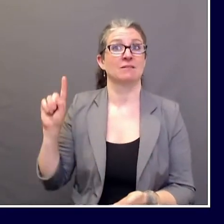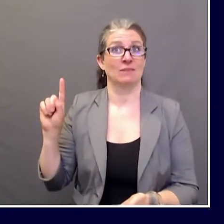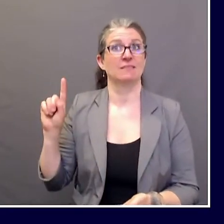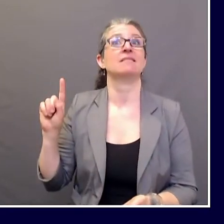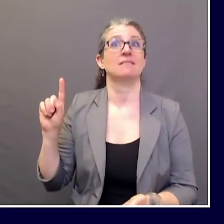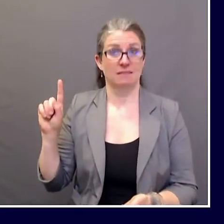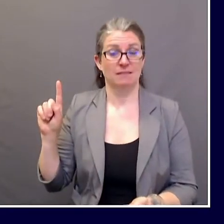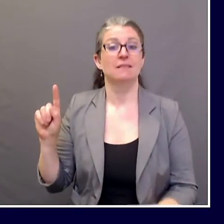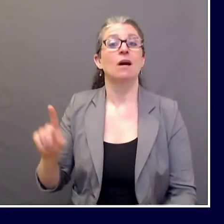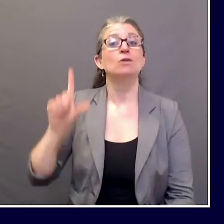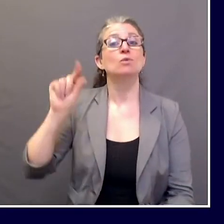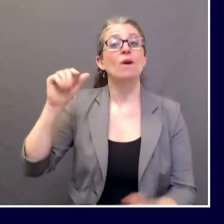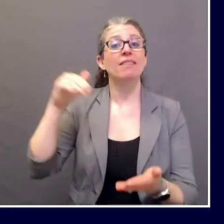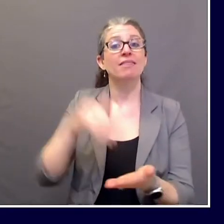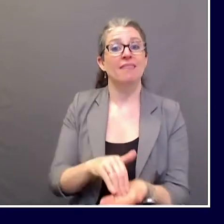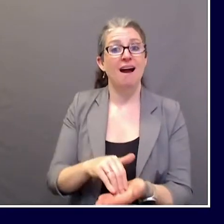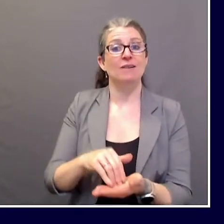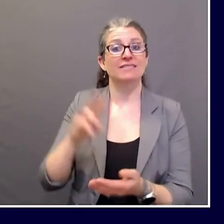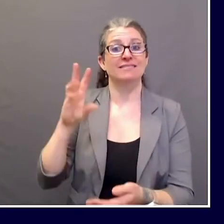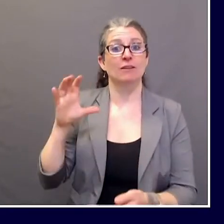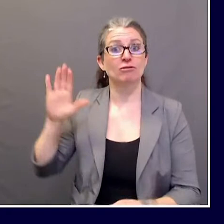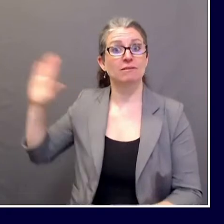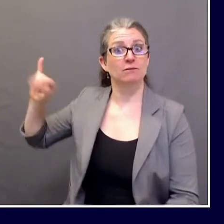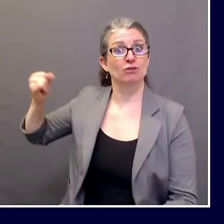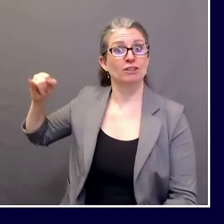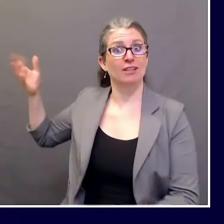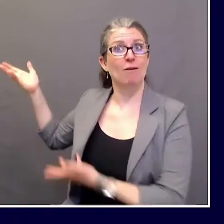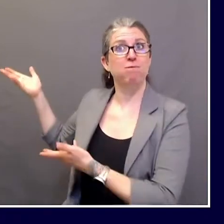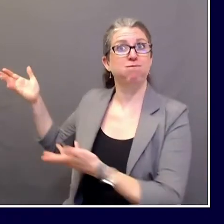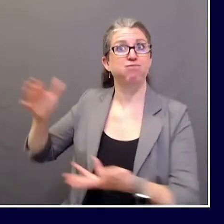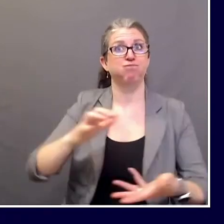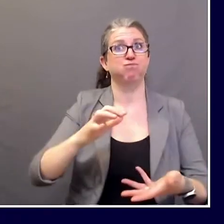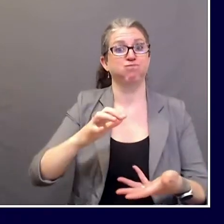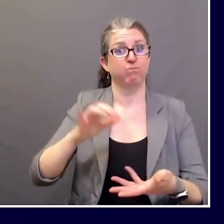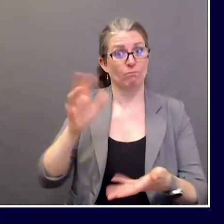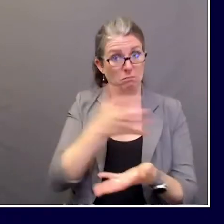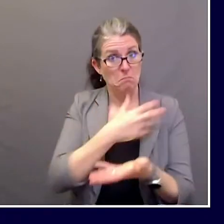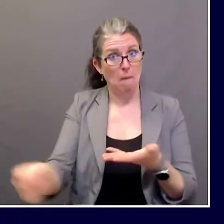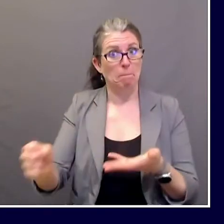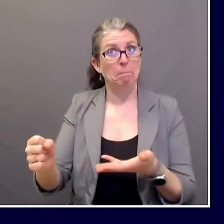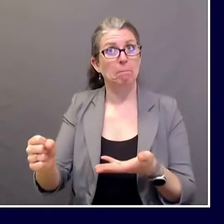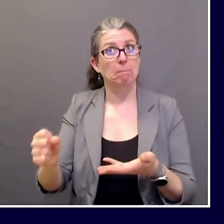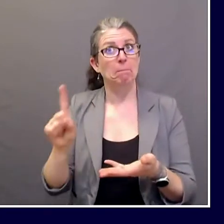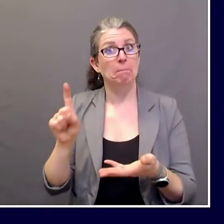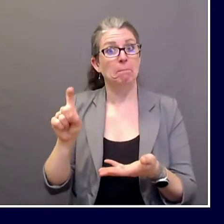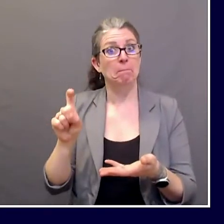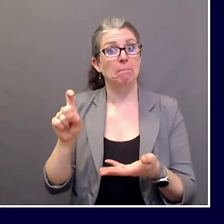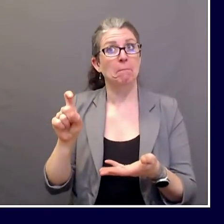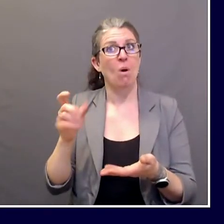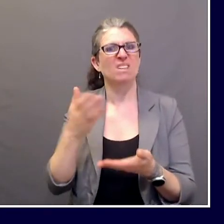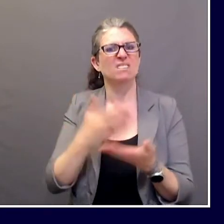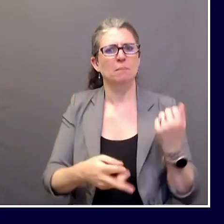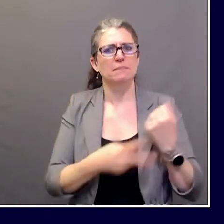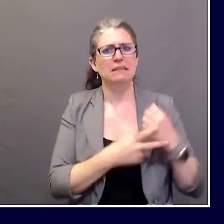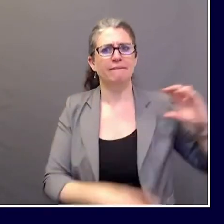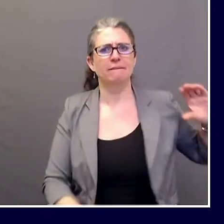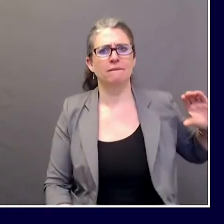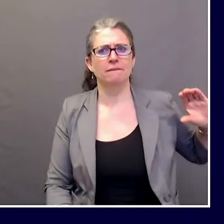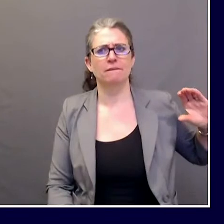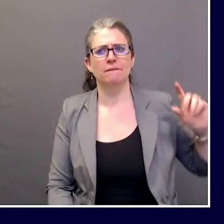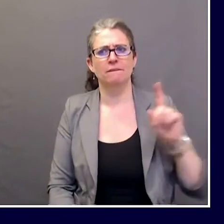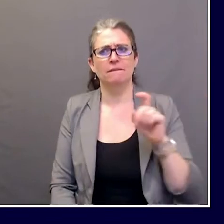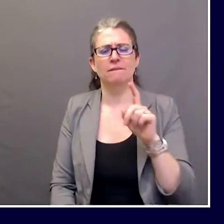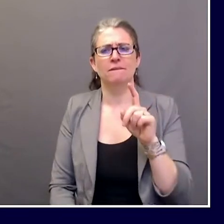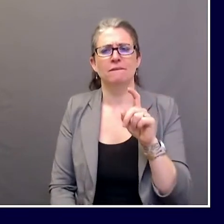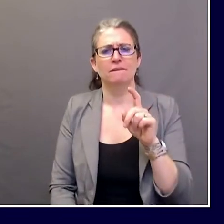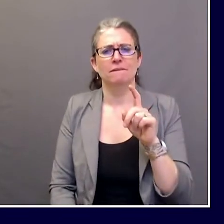most of them, have they already been put into arms, or are some of those still waiting to be used? I'll